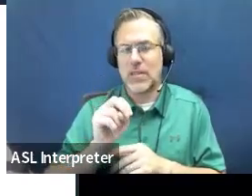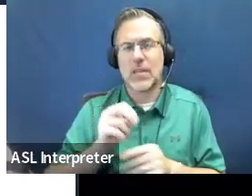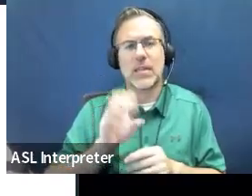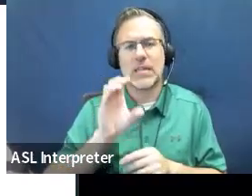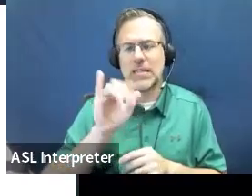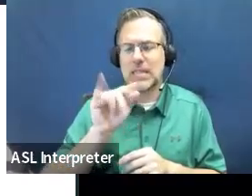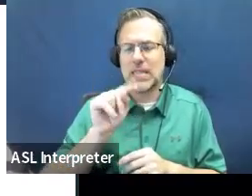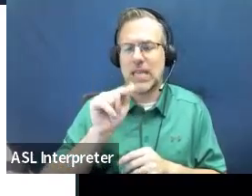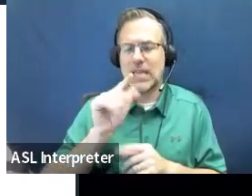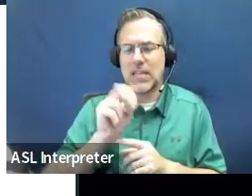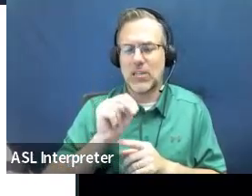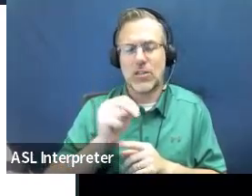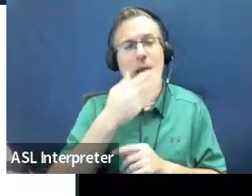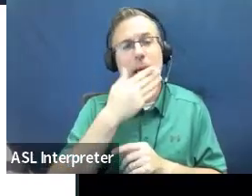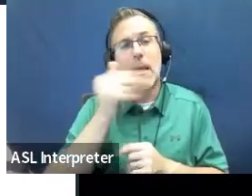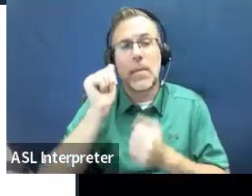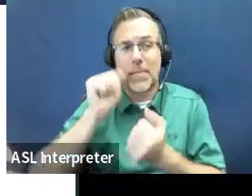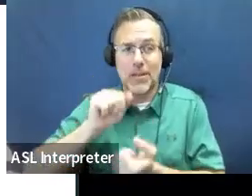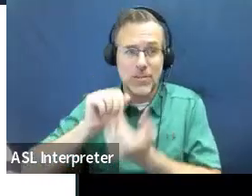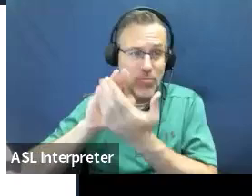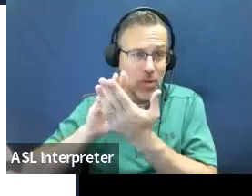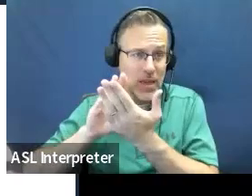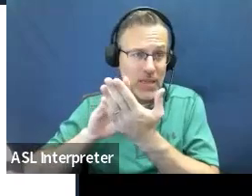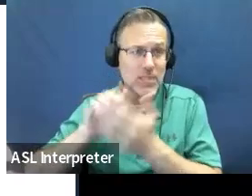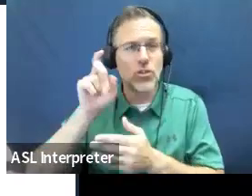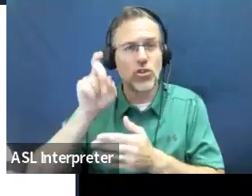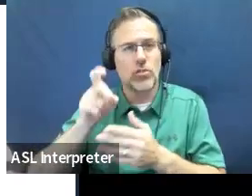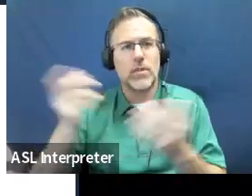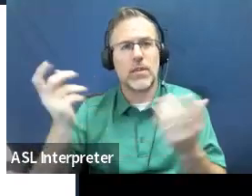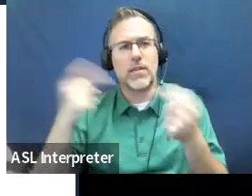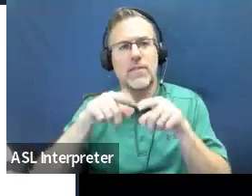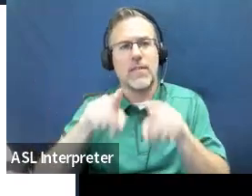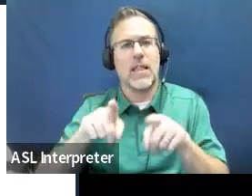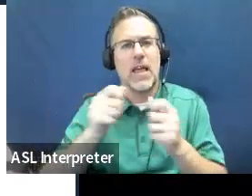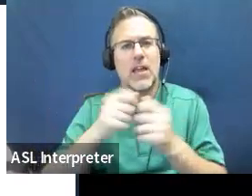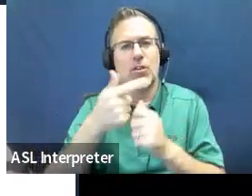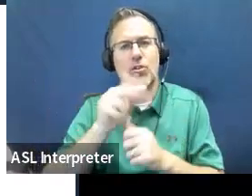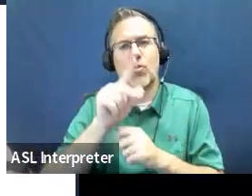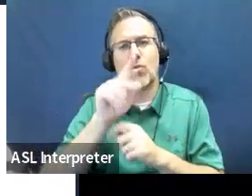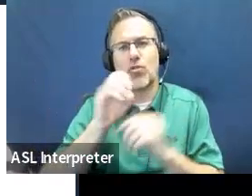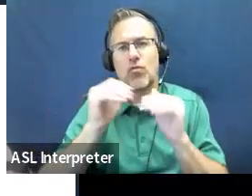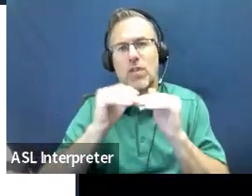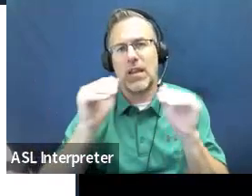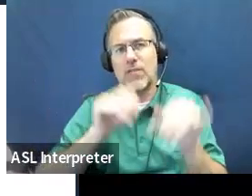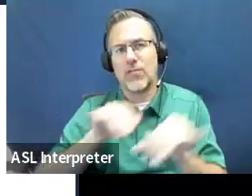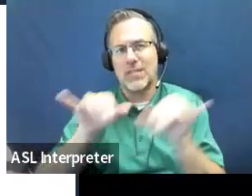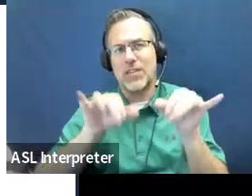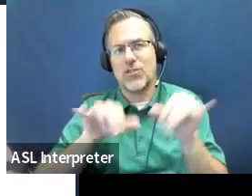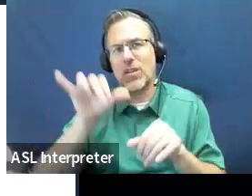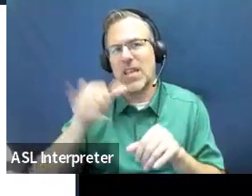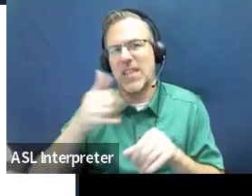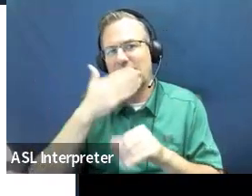be that it is aligned to their grade level standard, but that's best practice.